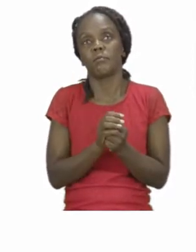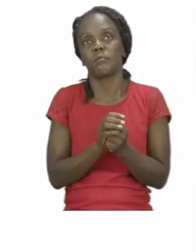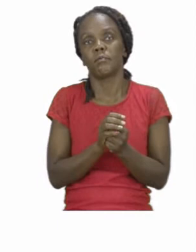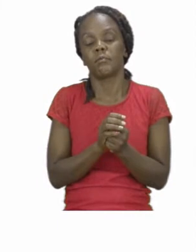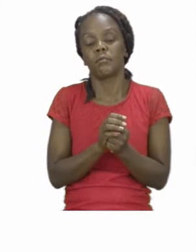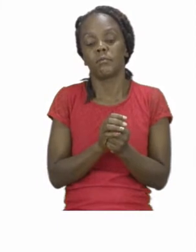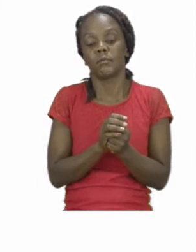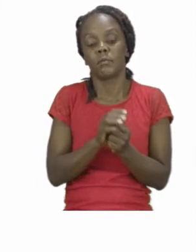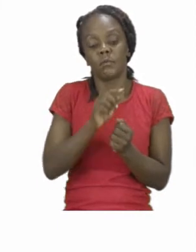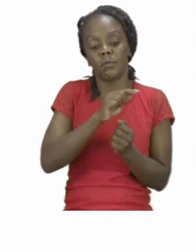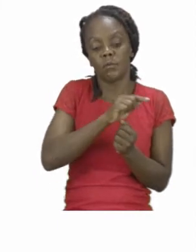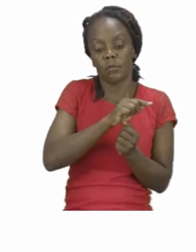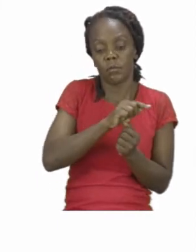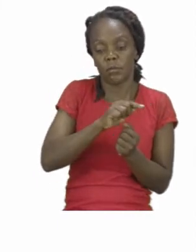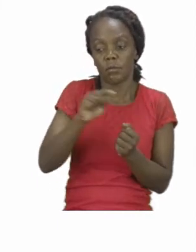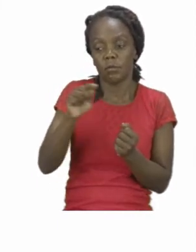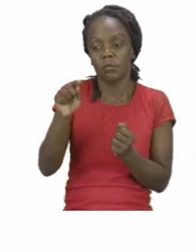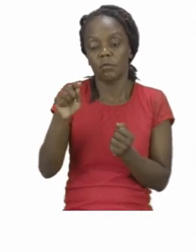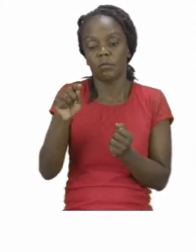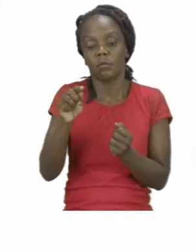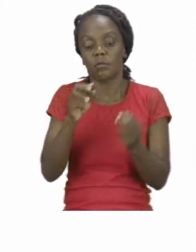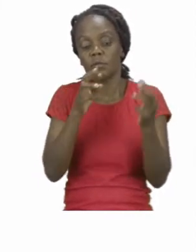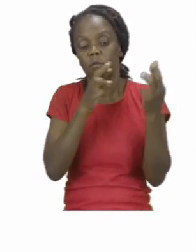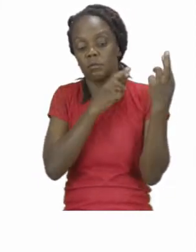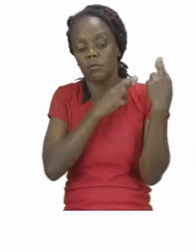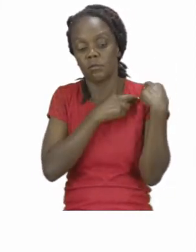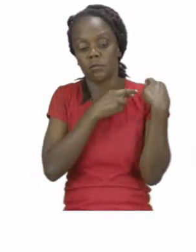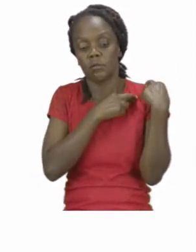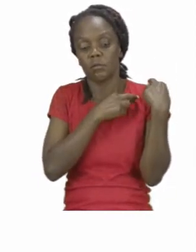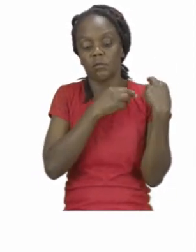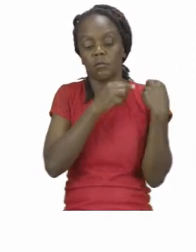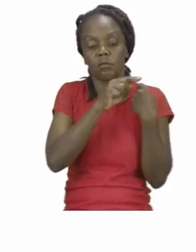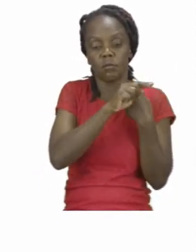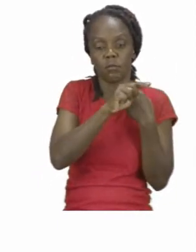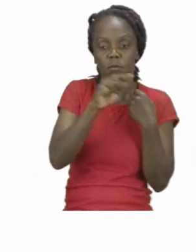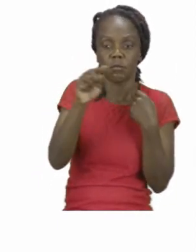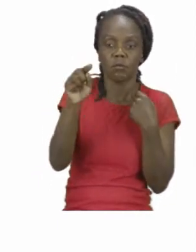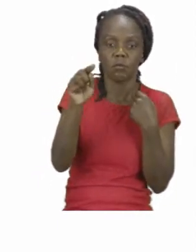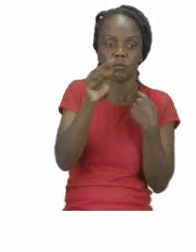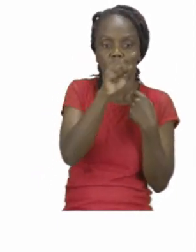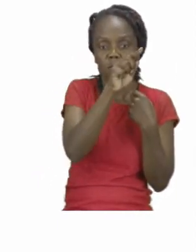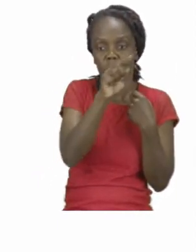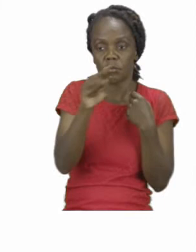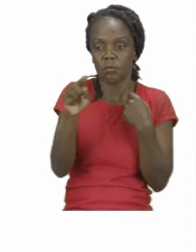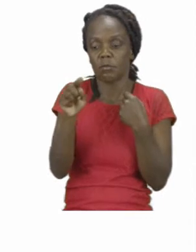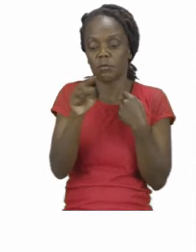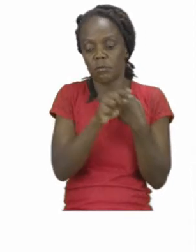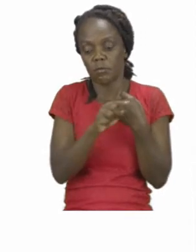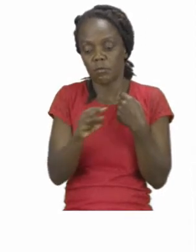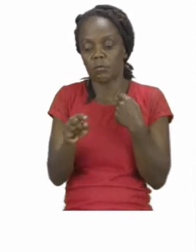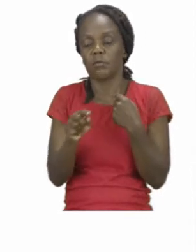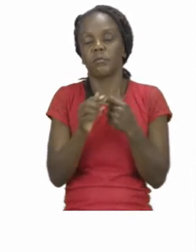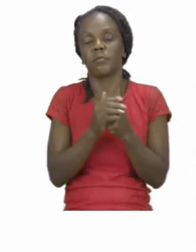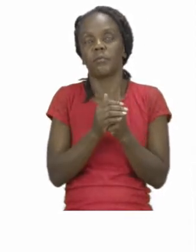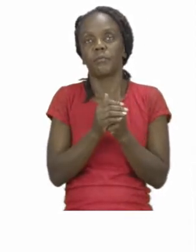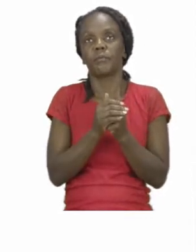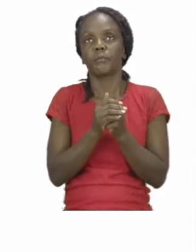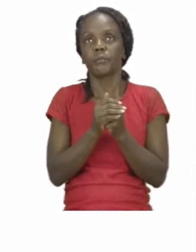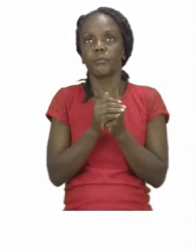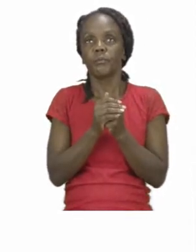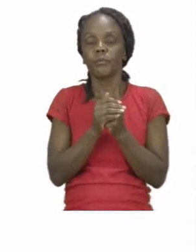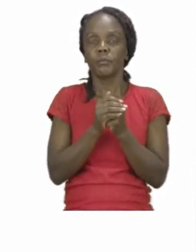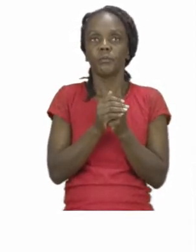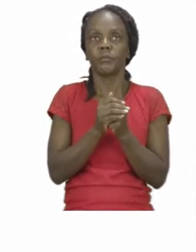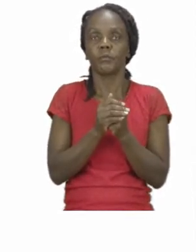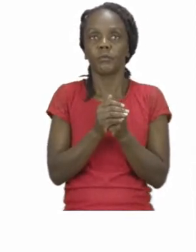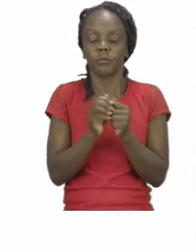the family member to their name in the opposite box. Now I'm going to do the first one with